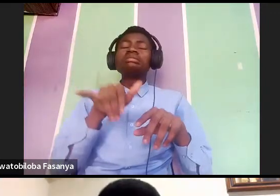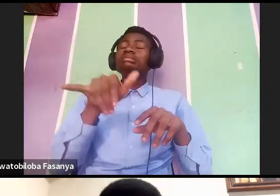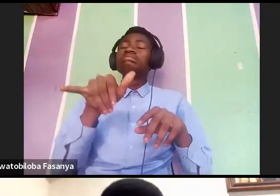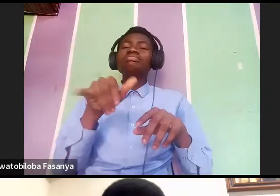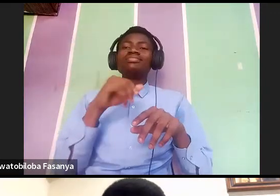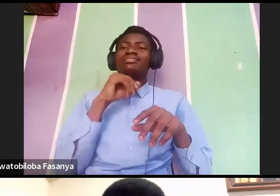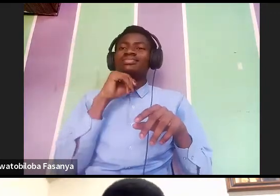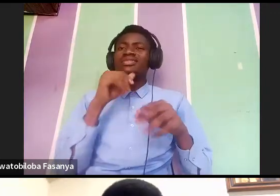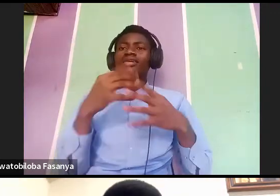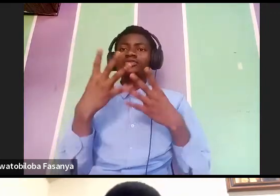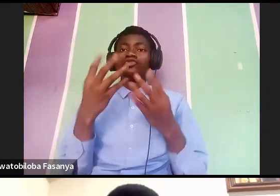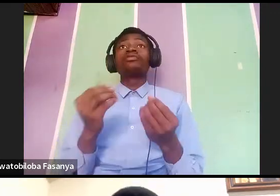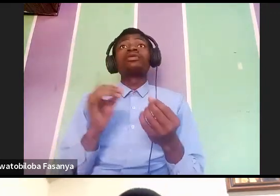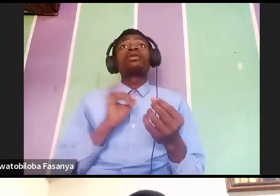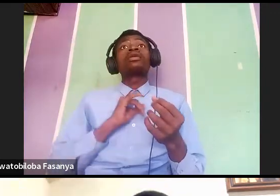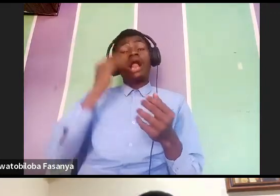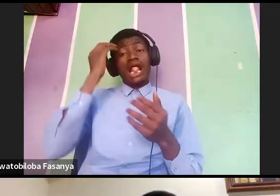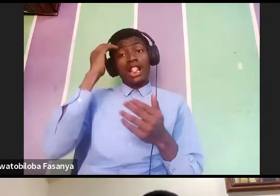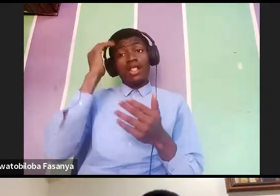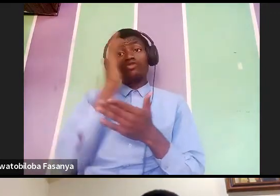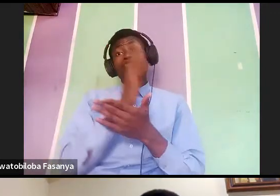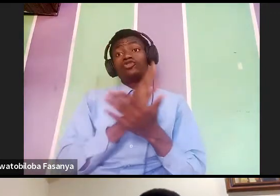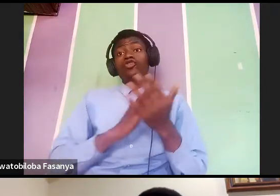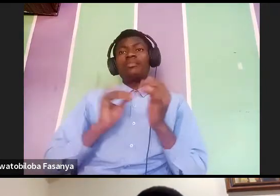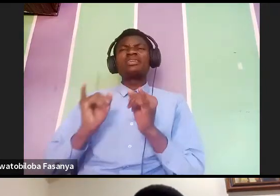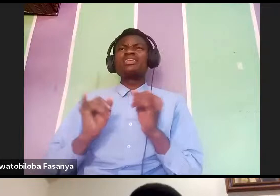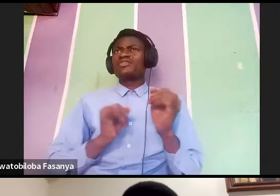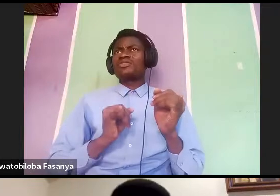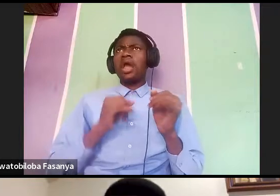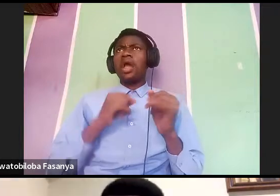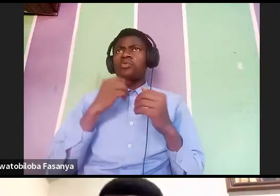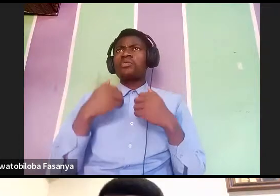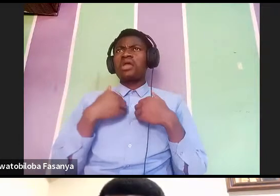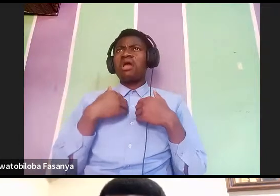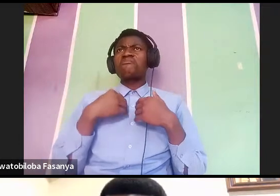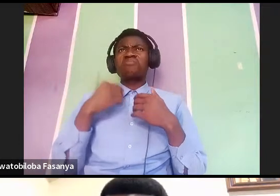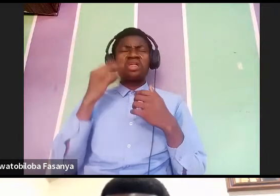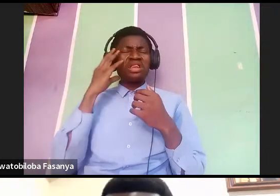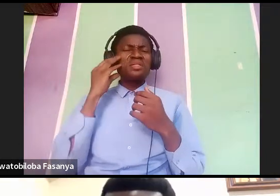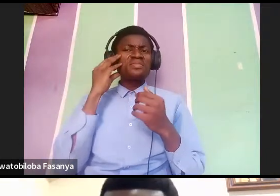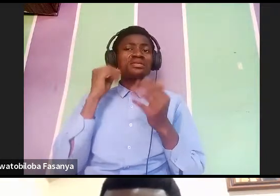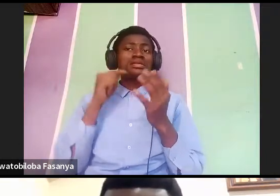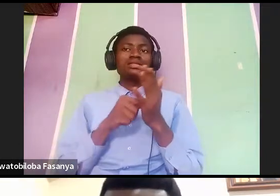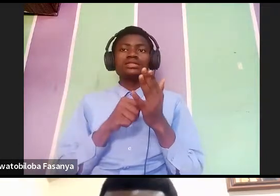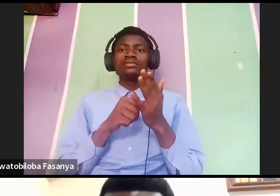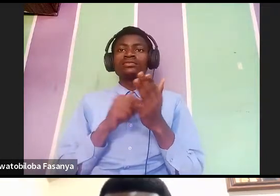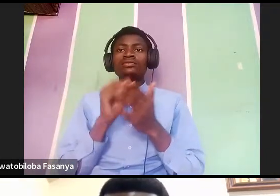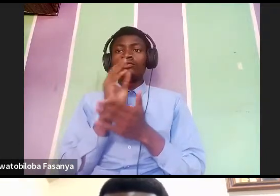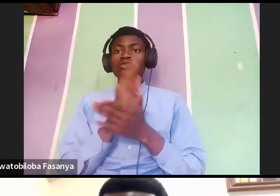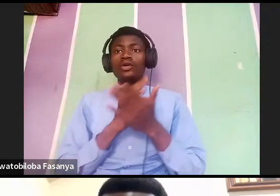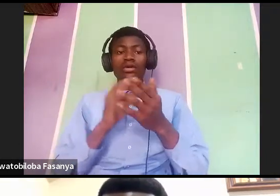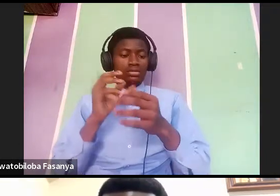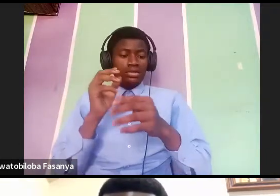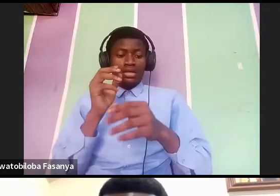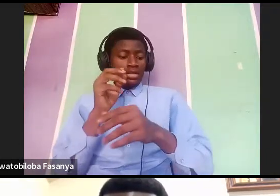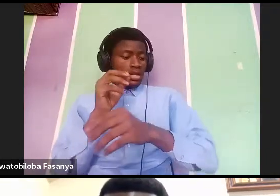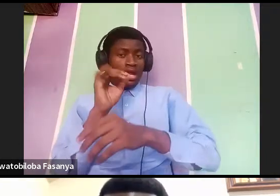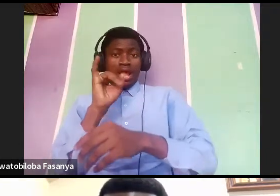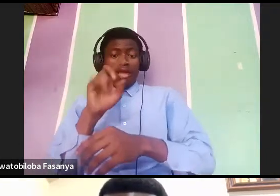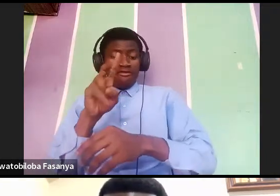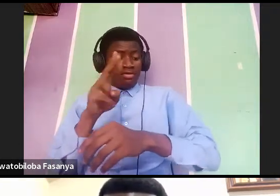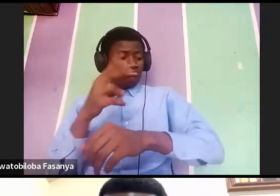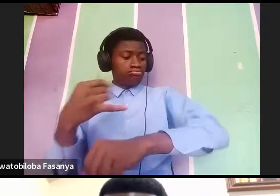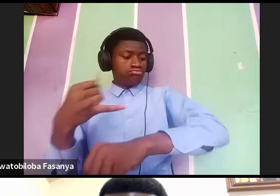some individuals that might have gone through this. What is the best way to treat this? Someone gets an intramuscular injection,